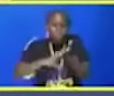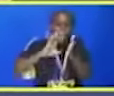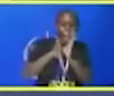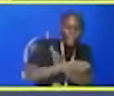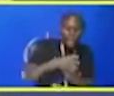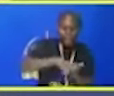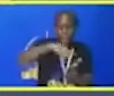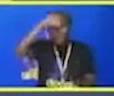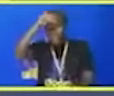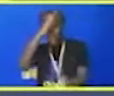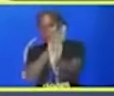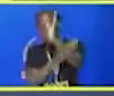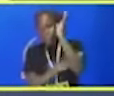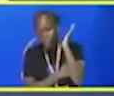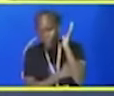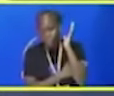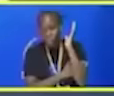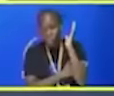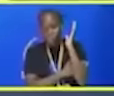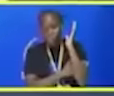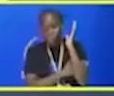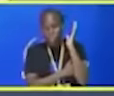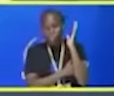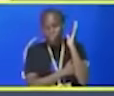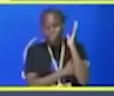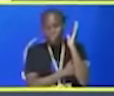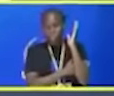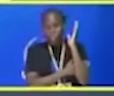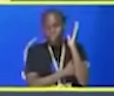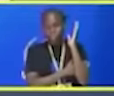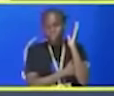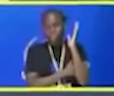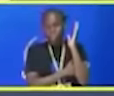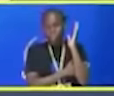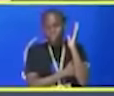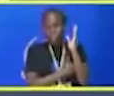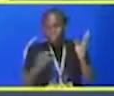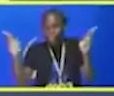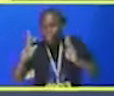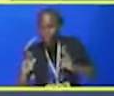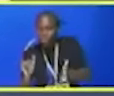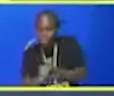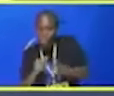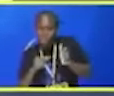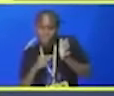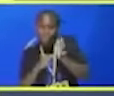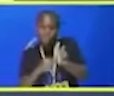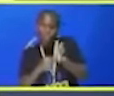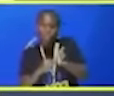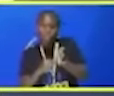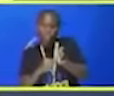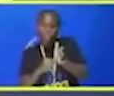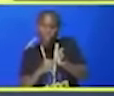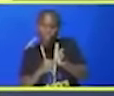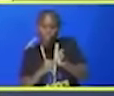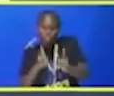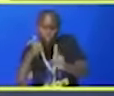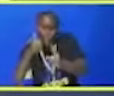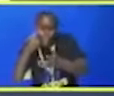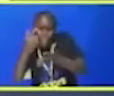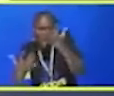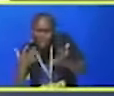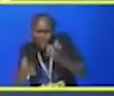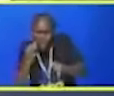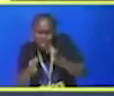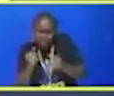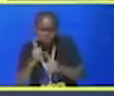areas of darkness in my life are a report card showing me the bankruptcy of my knowing the ways of God. That I do not